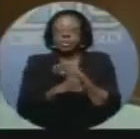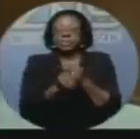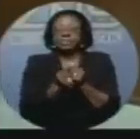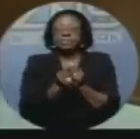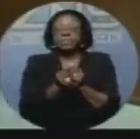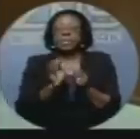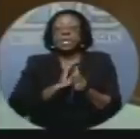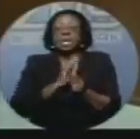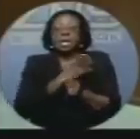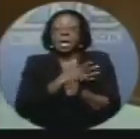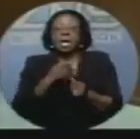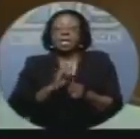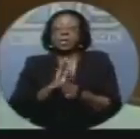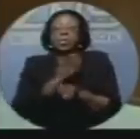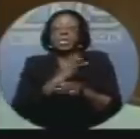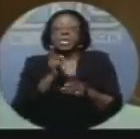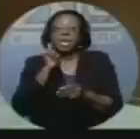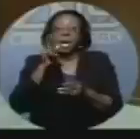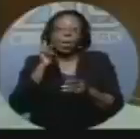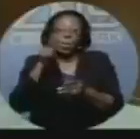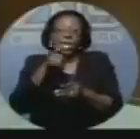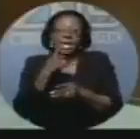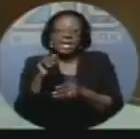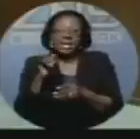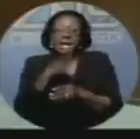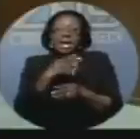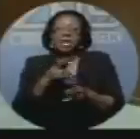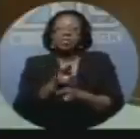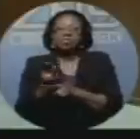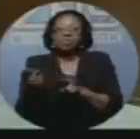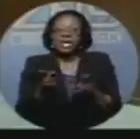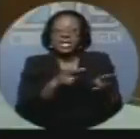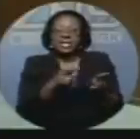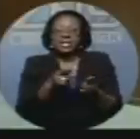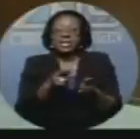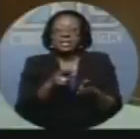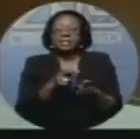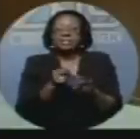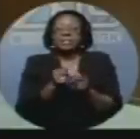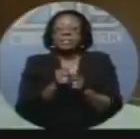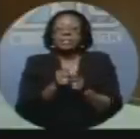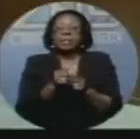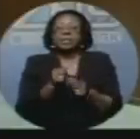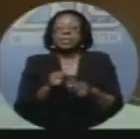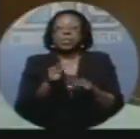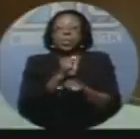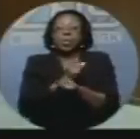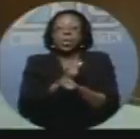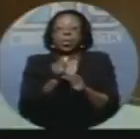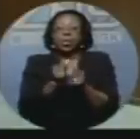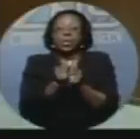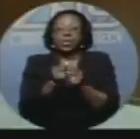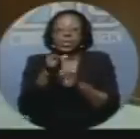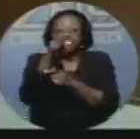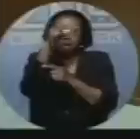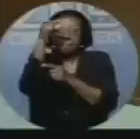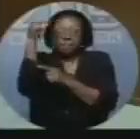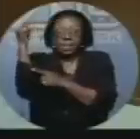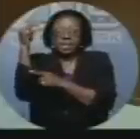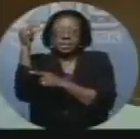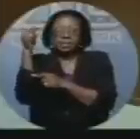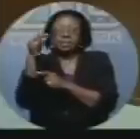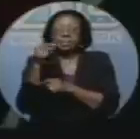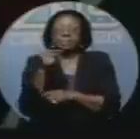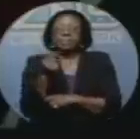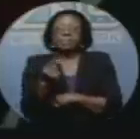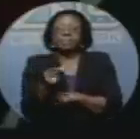And we are willing and ready and able to cooperate with the government and others in